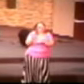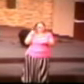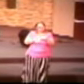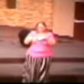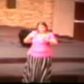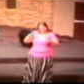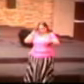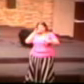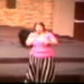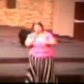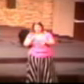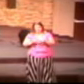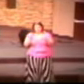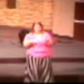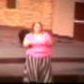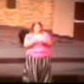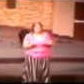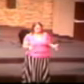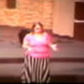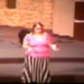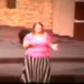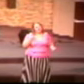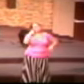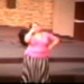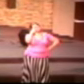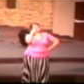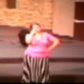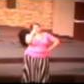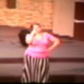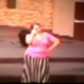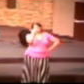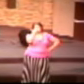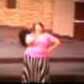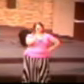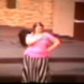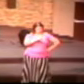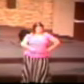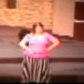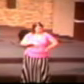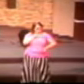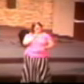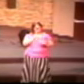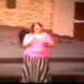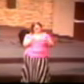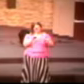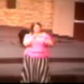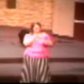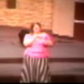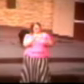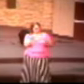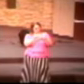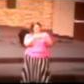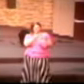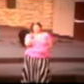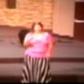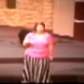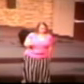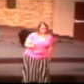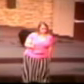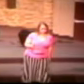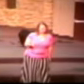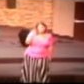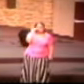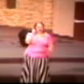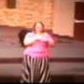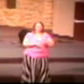anywhere else. And I think to myself, why aren't Christians more like them? Why can't we